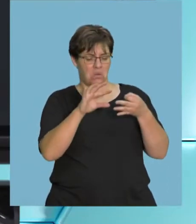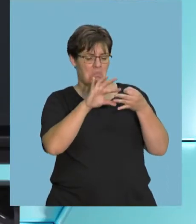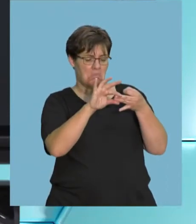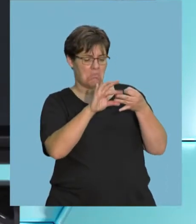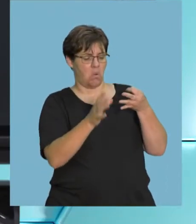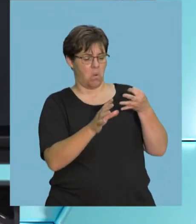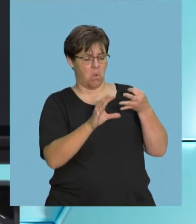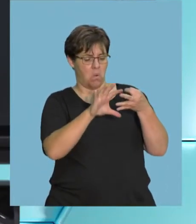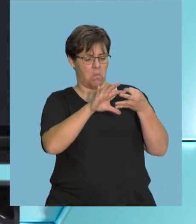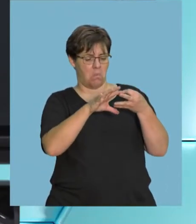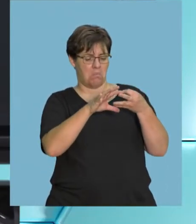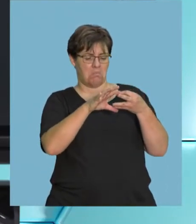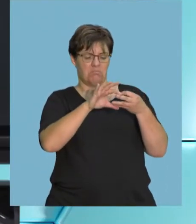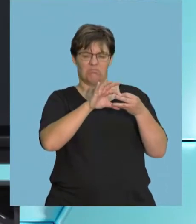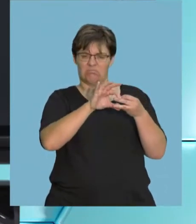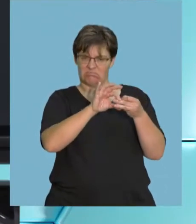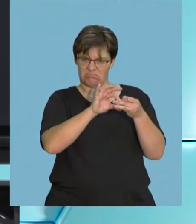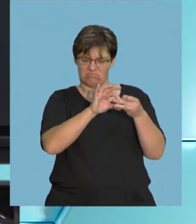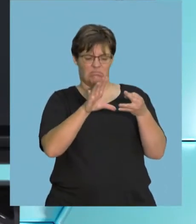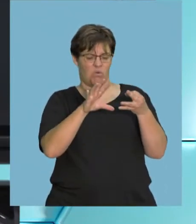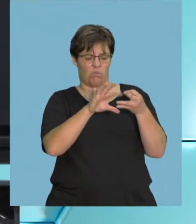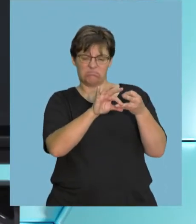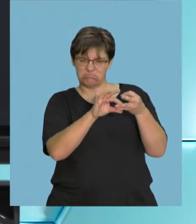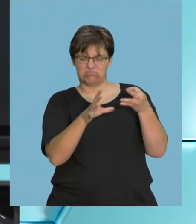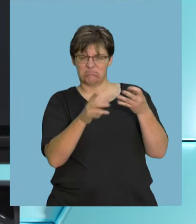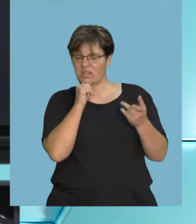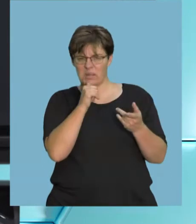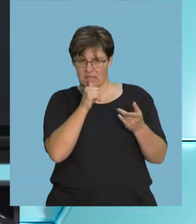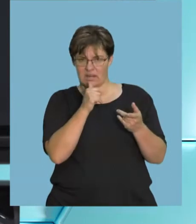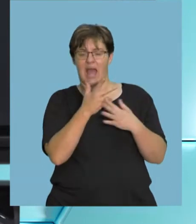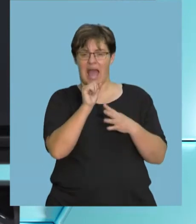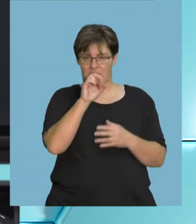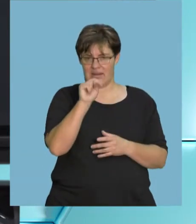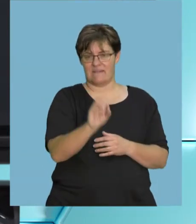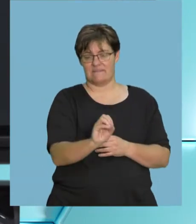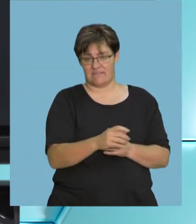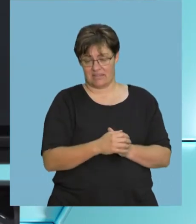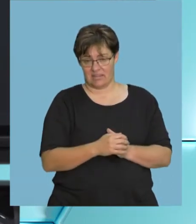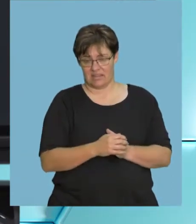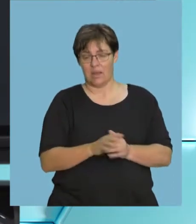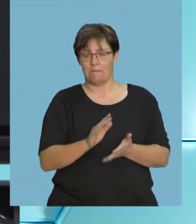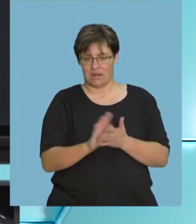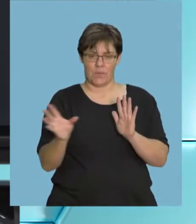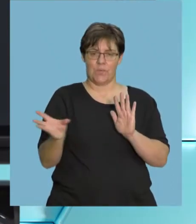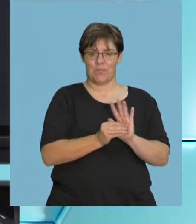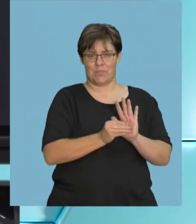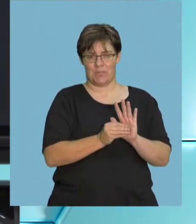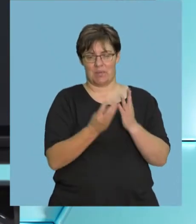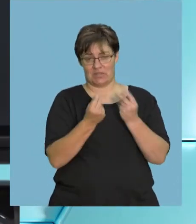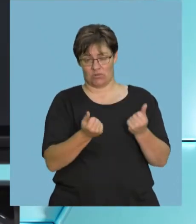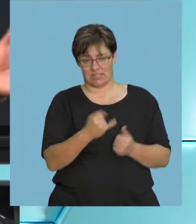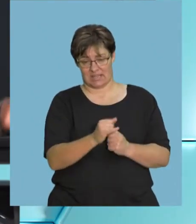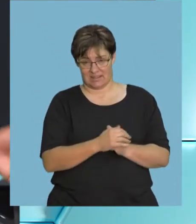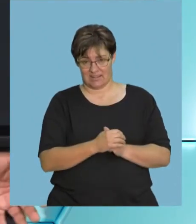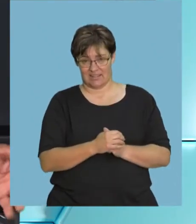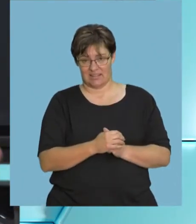A combination of cobalt, nickel, and copper still contains iron. So as a result, still becomes a